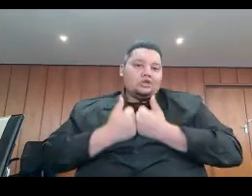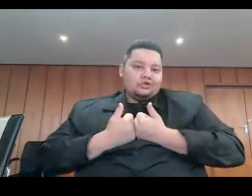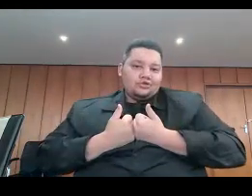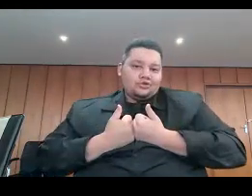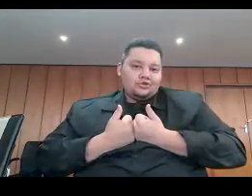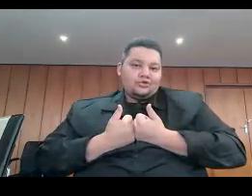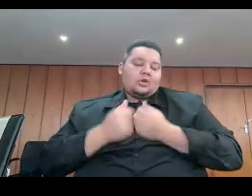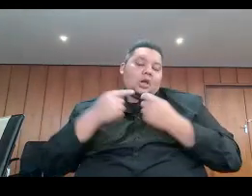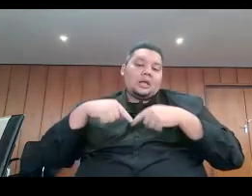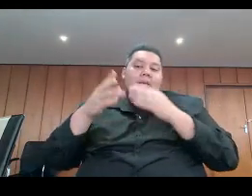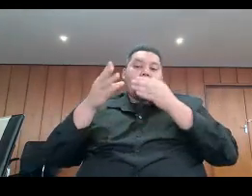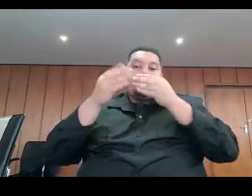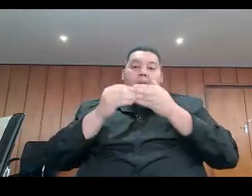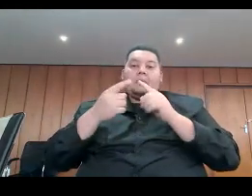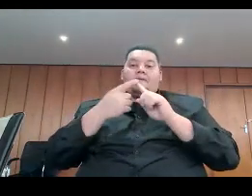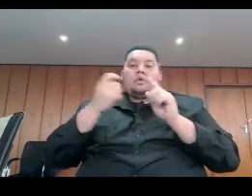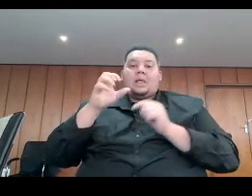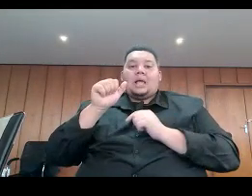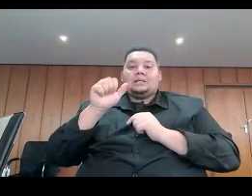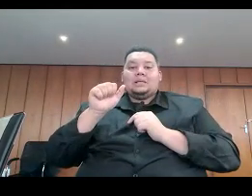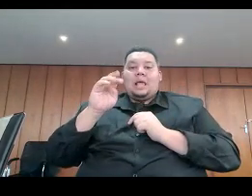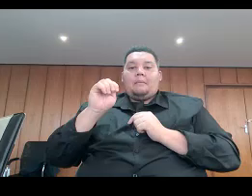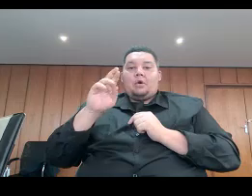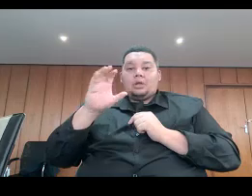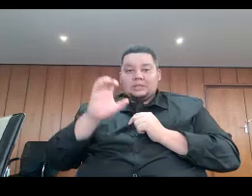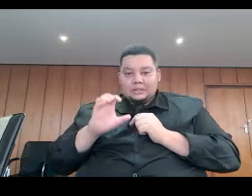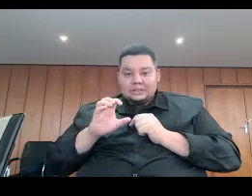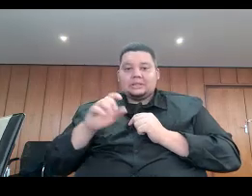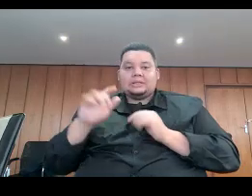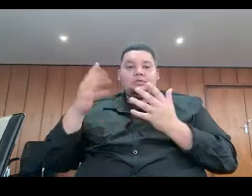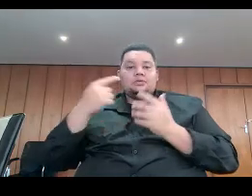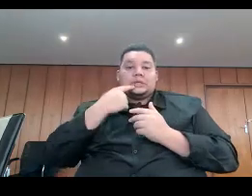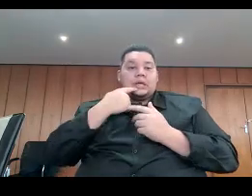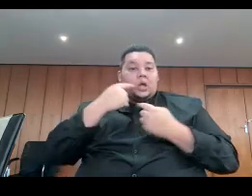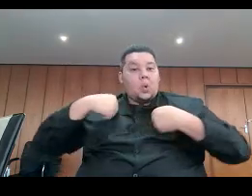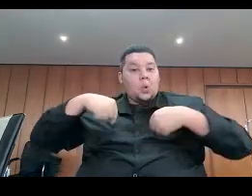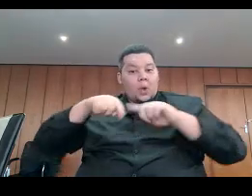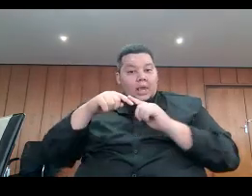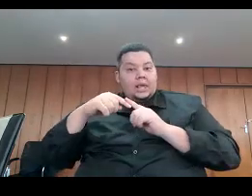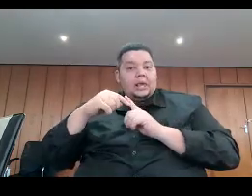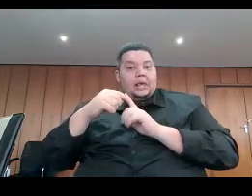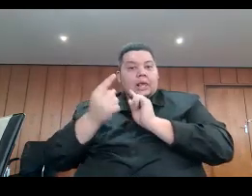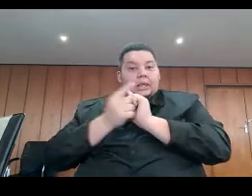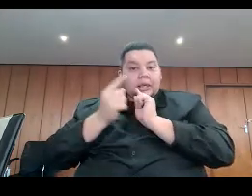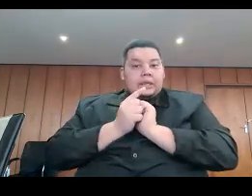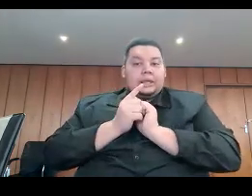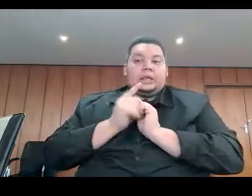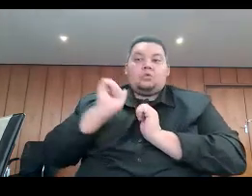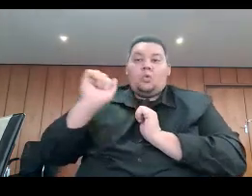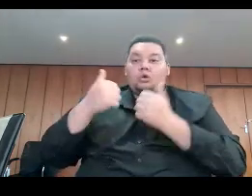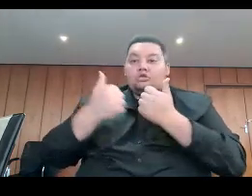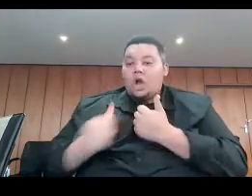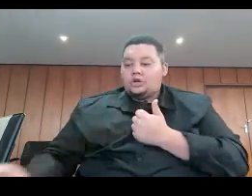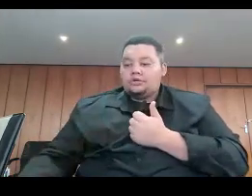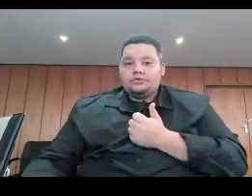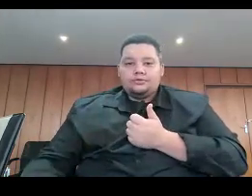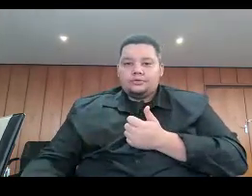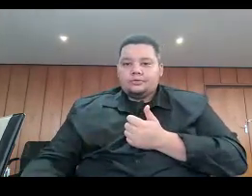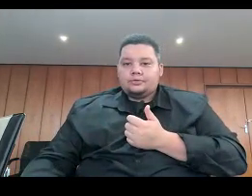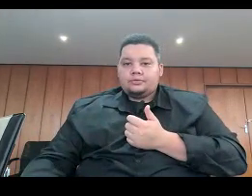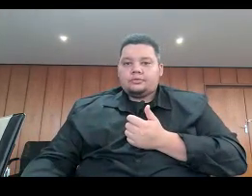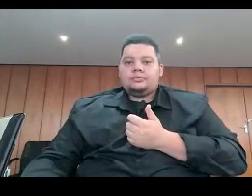as a member of the SAMRC in terms of, are we meeting your challenge or are we falling